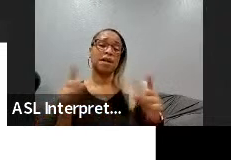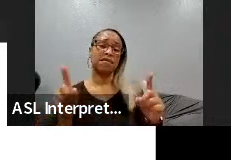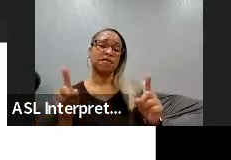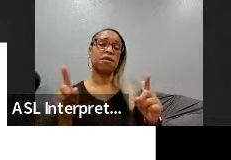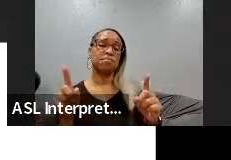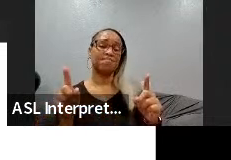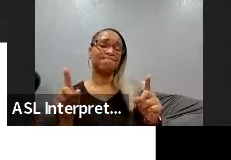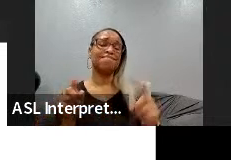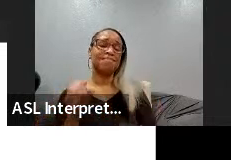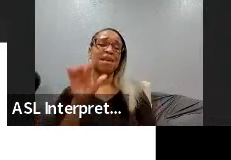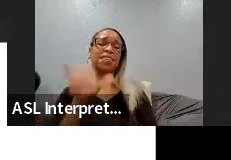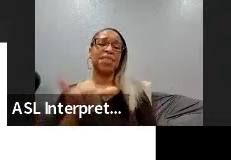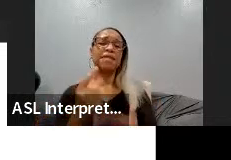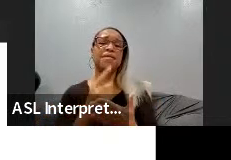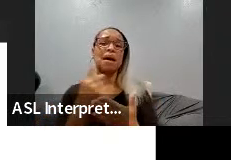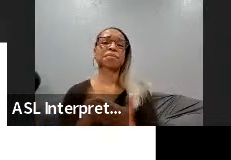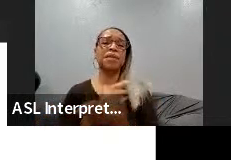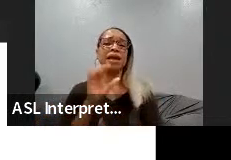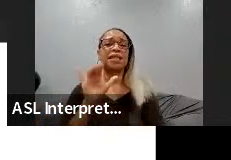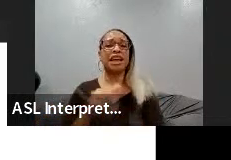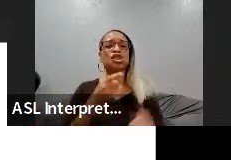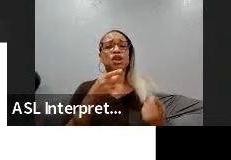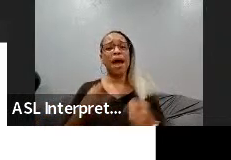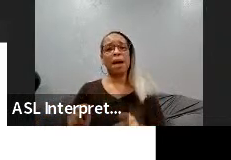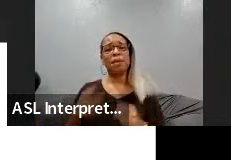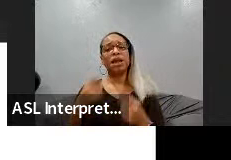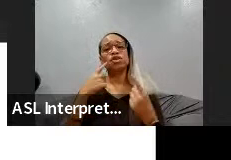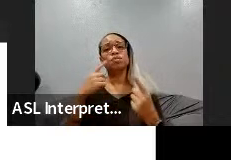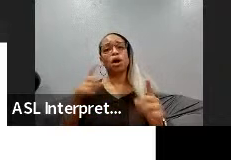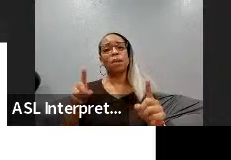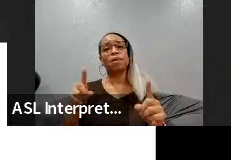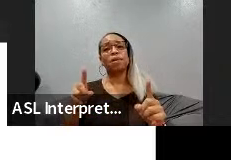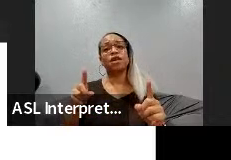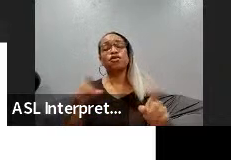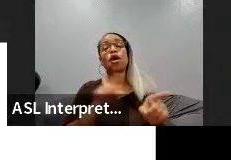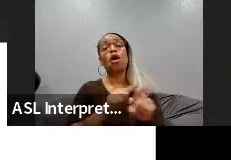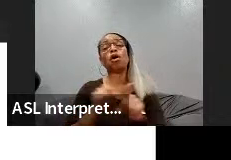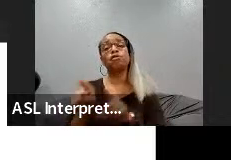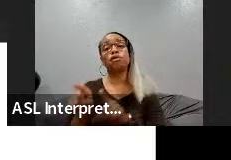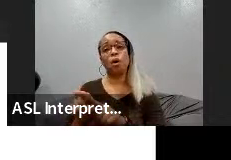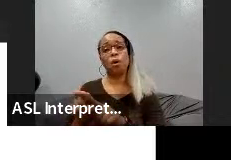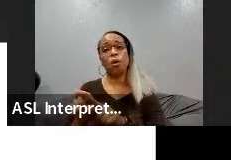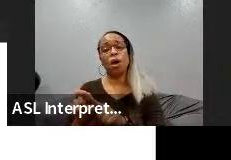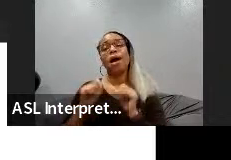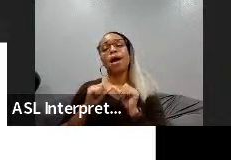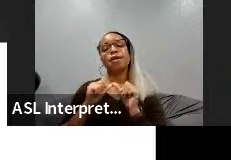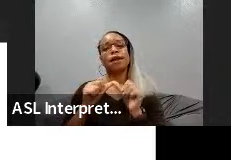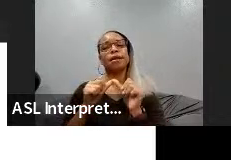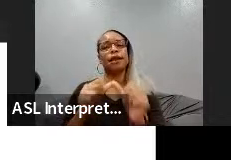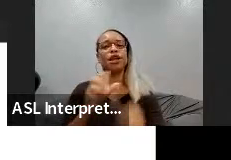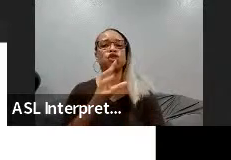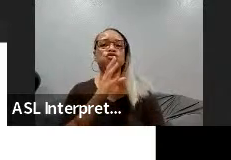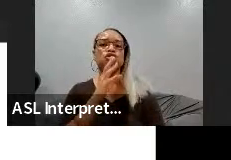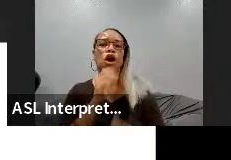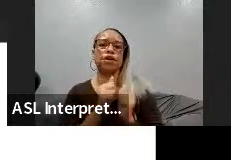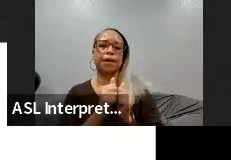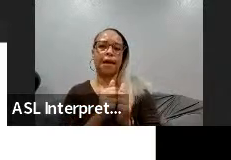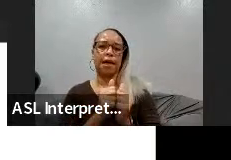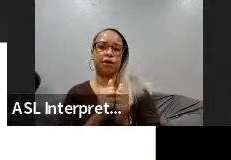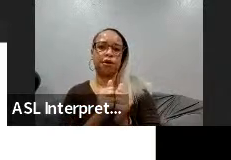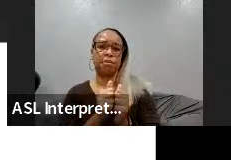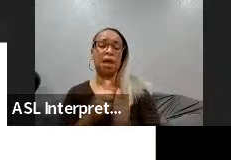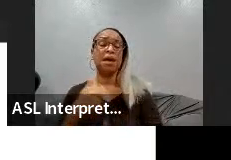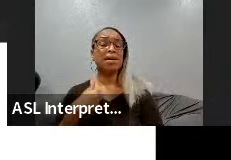something that should be accomplished, as well as continuing to talk together, because I've learned quite a